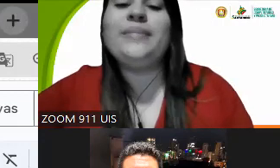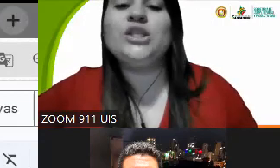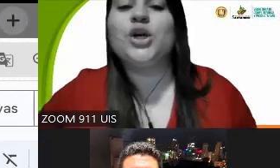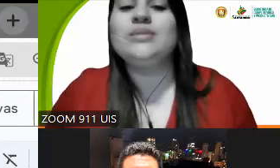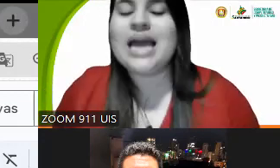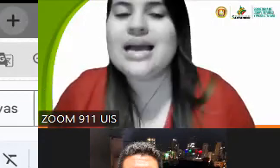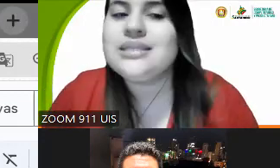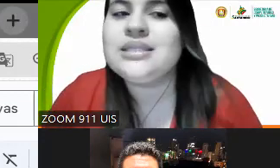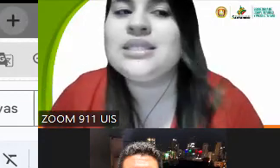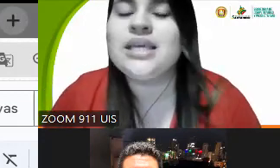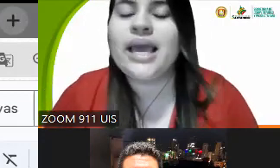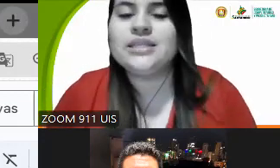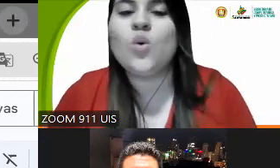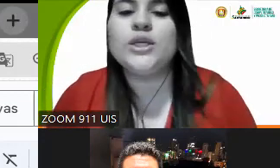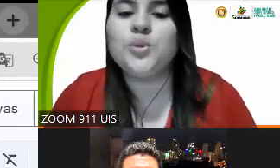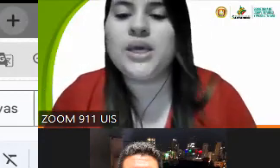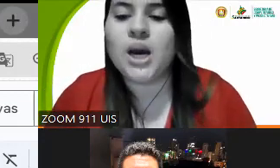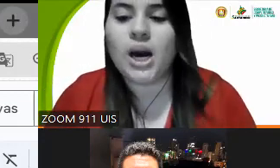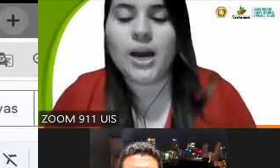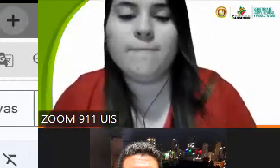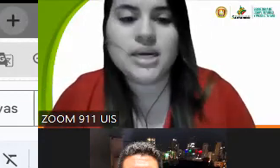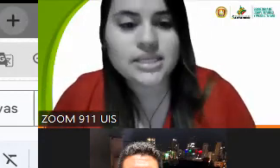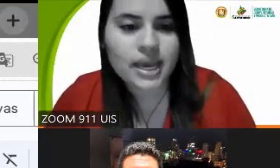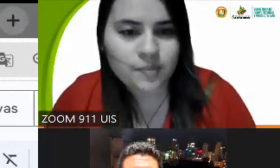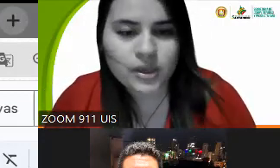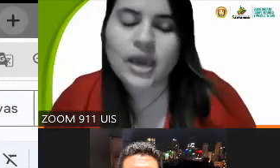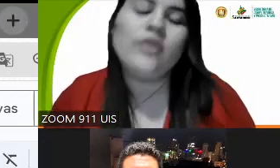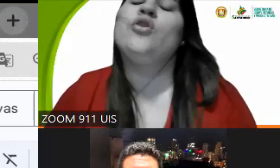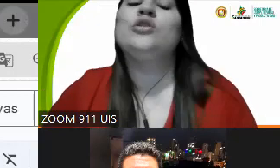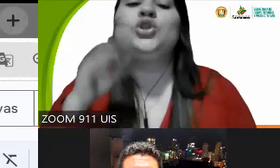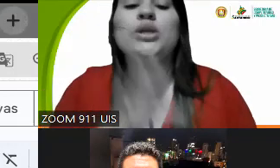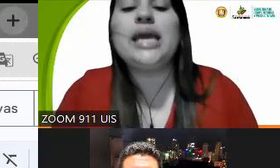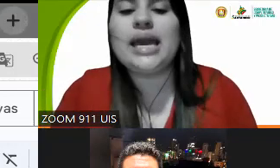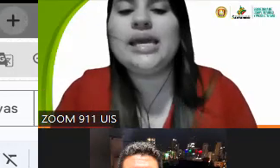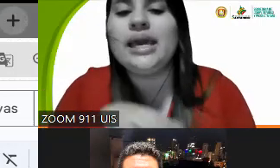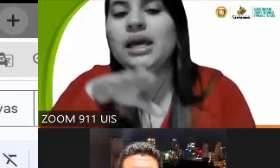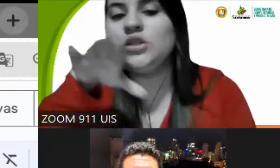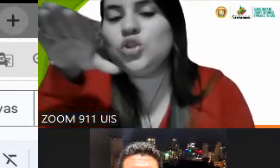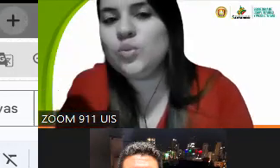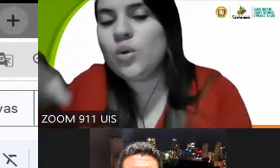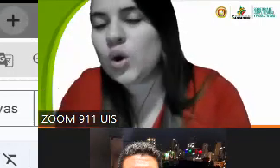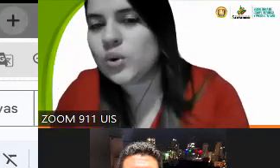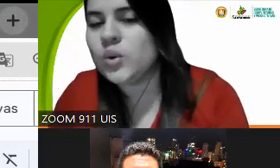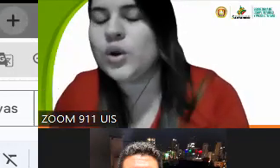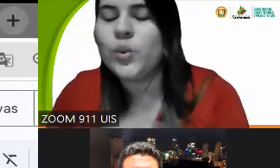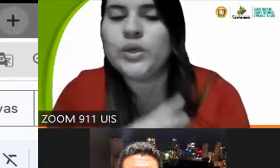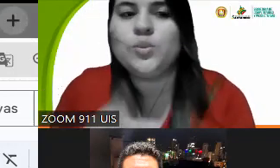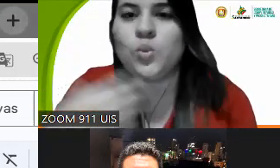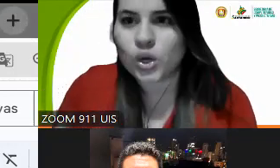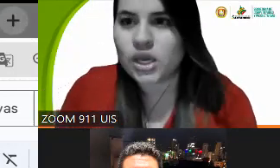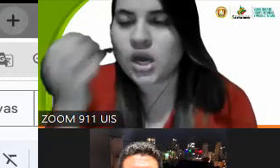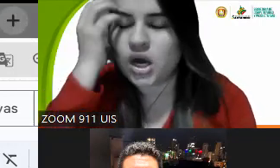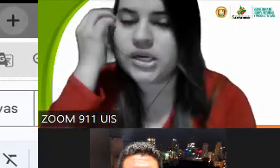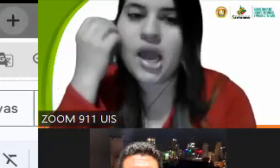So the midterm tests is going to be on Monday, okay? So today and tomorrow, we're going